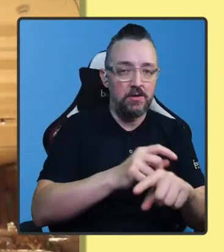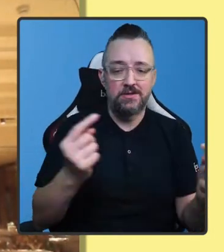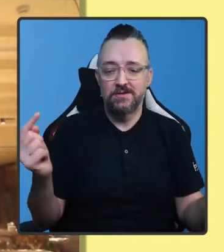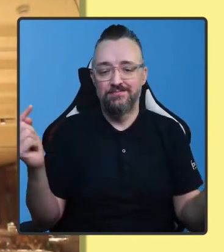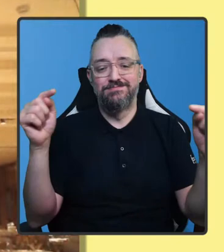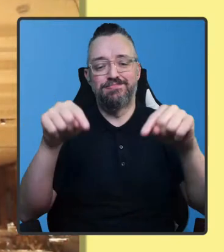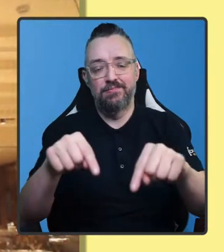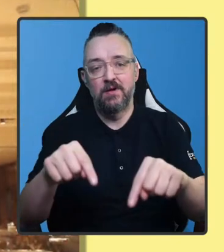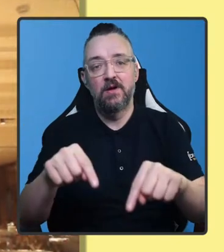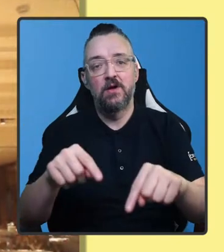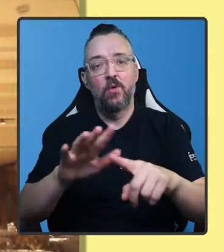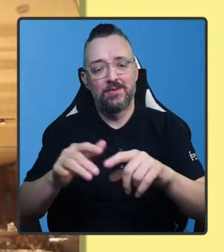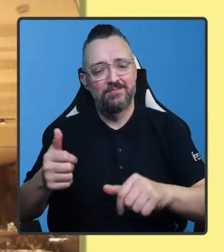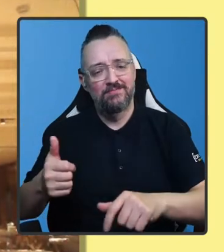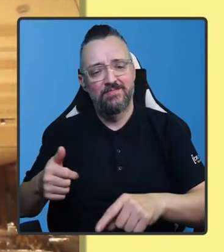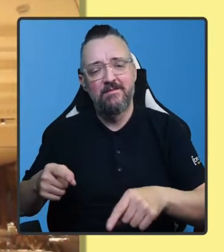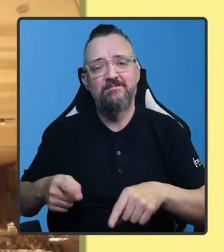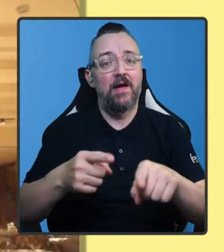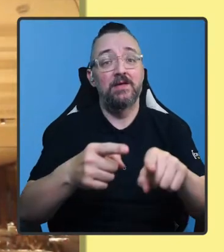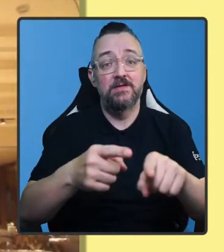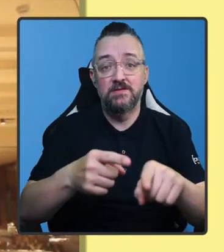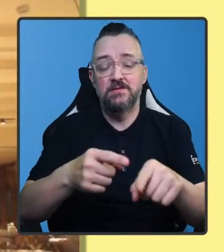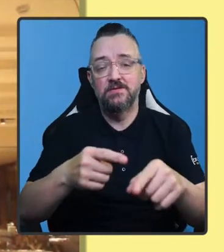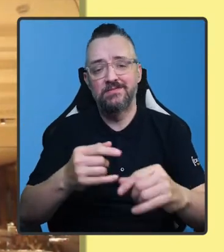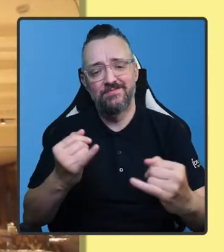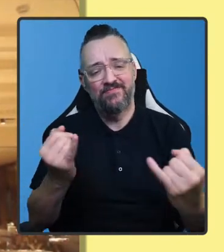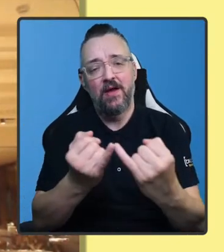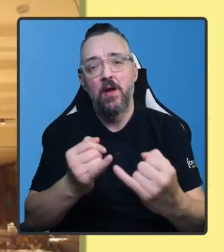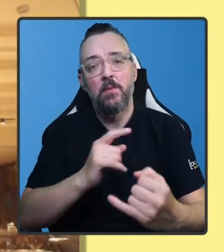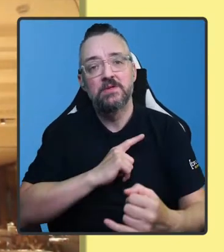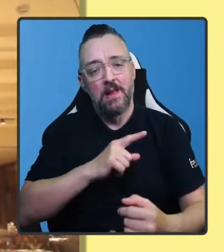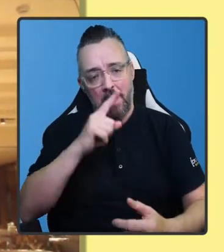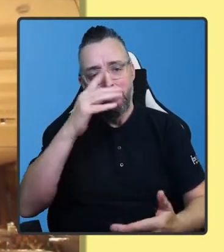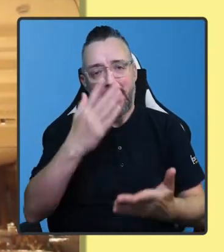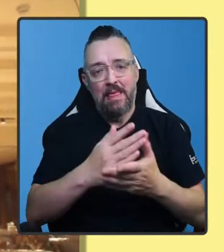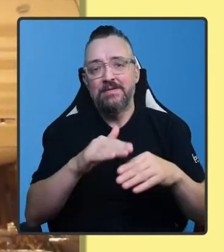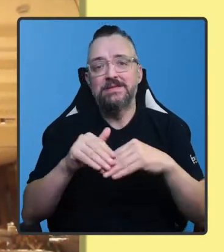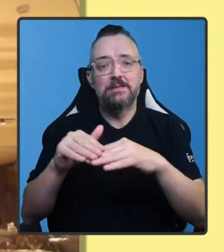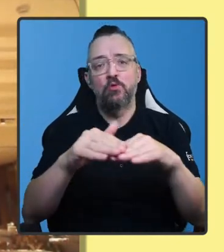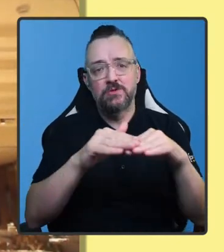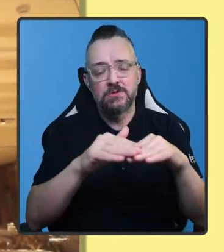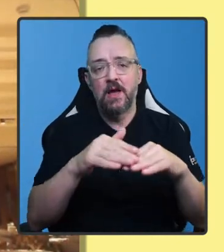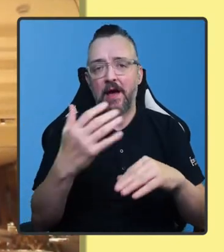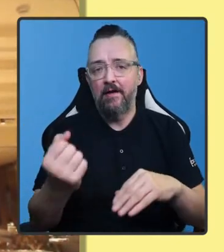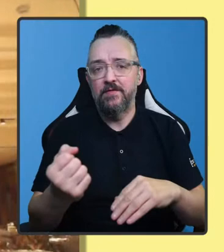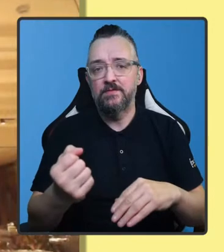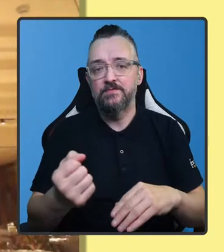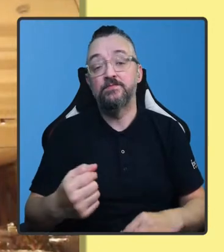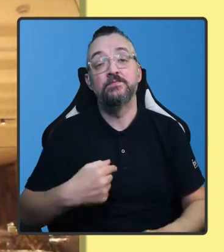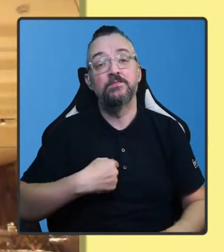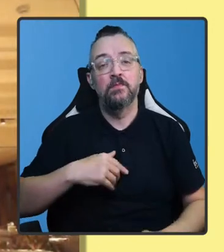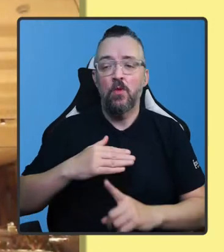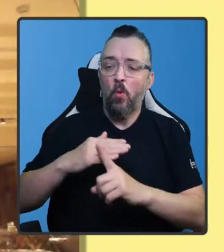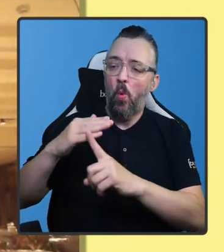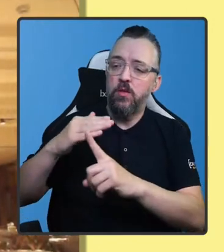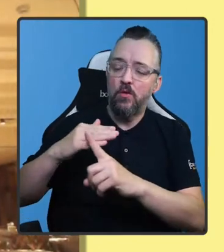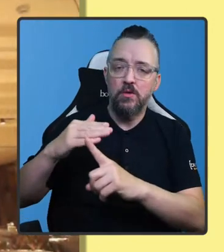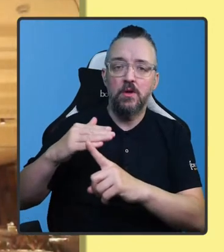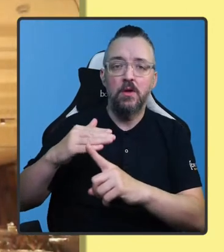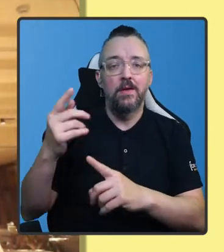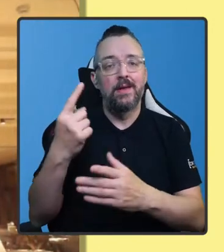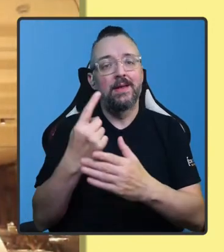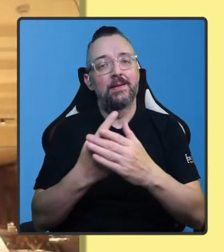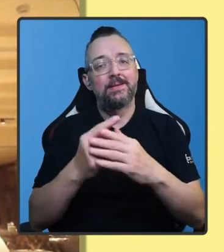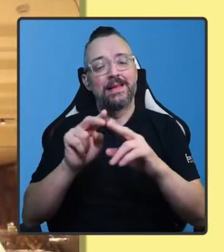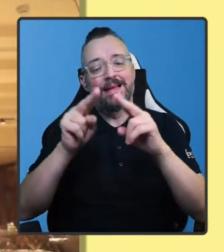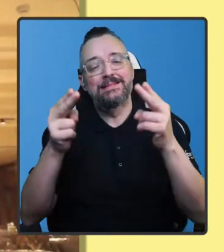fight even a war that wasn't theirs just because of their beliefs in democracy. As I grew older, international solidarity became